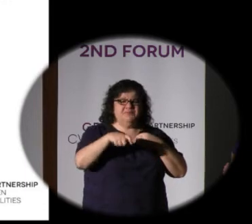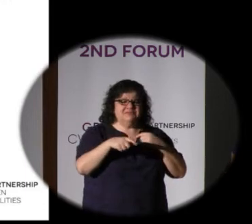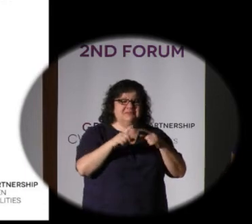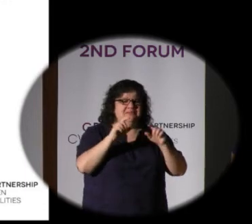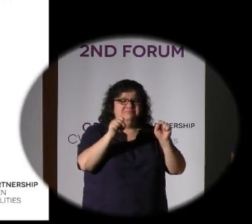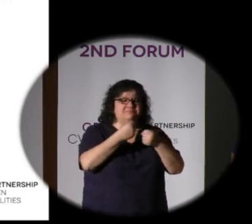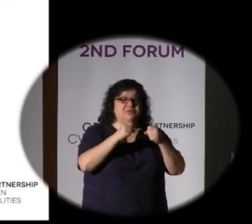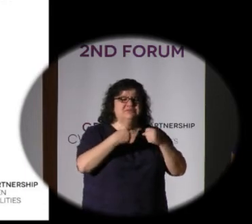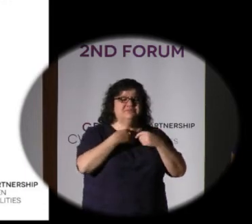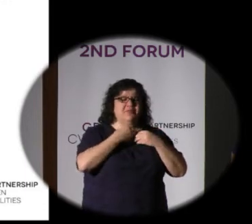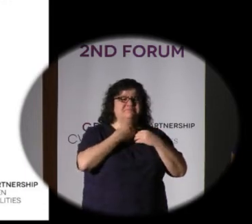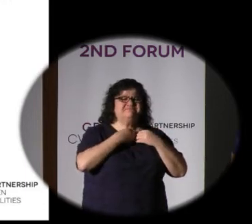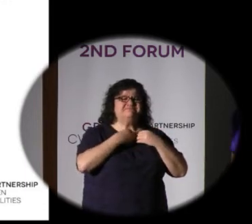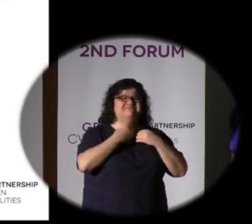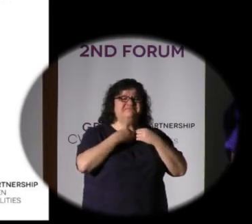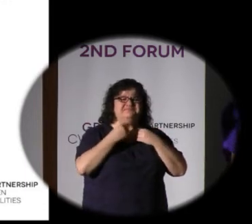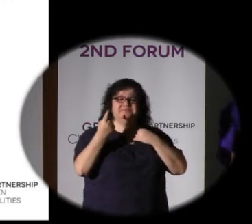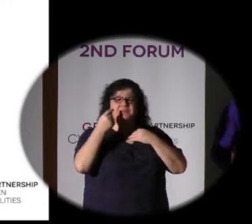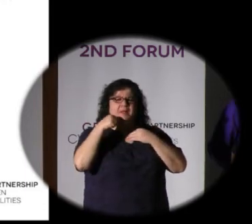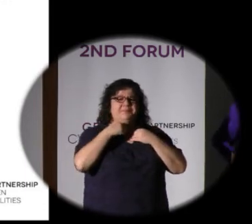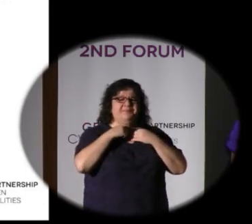much.